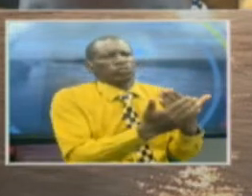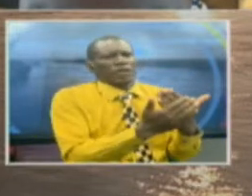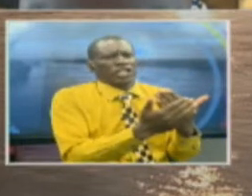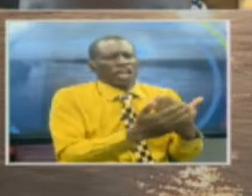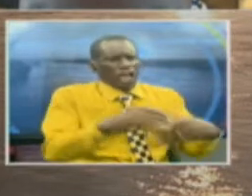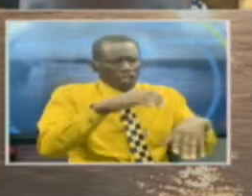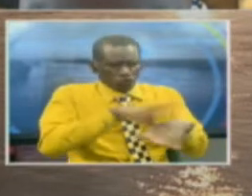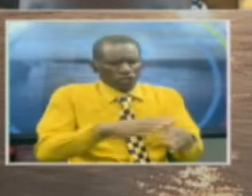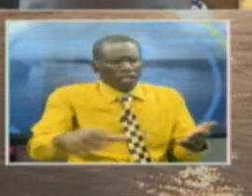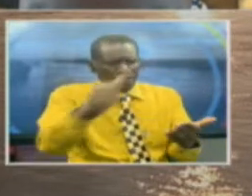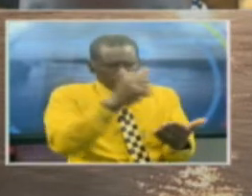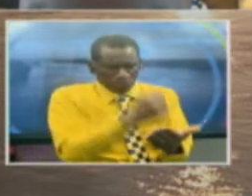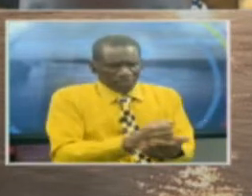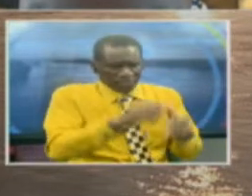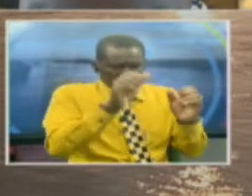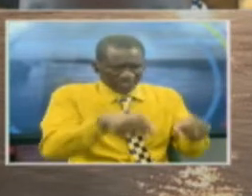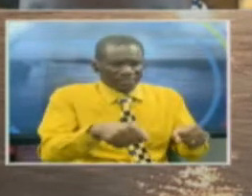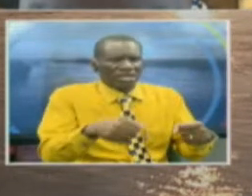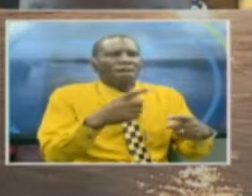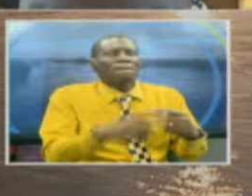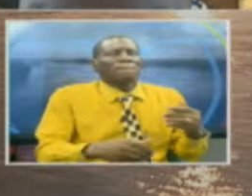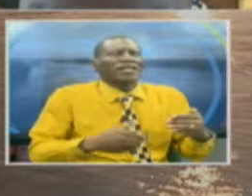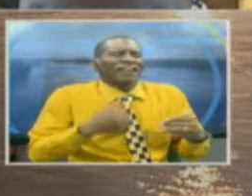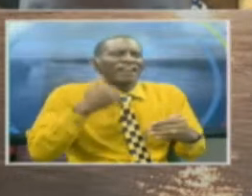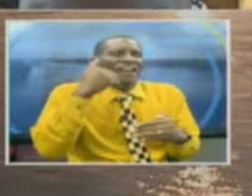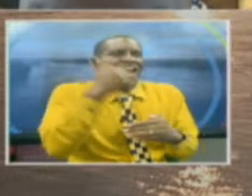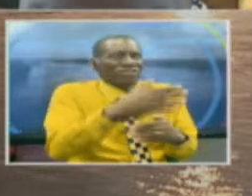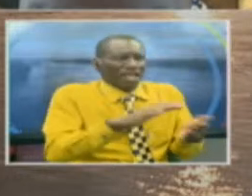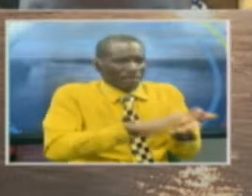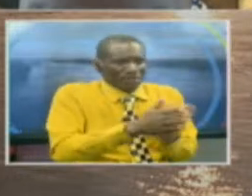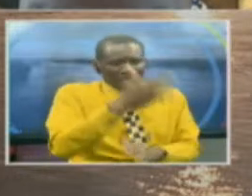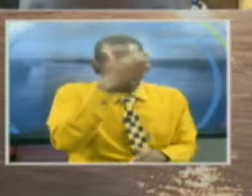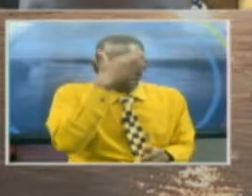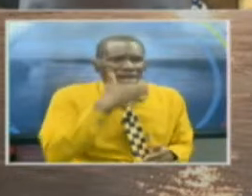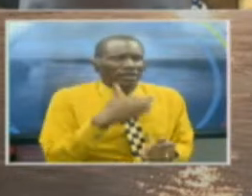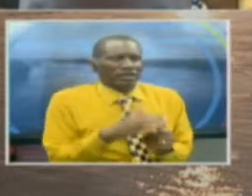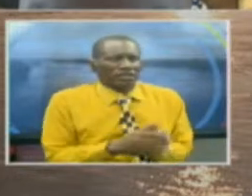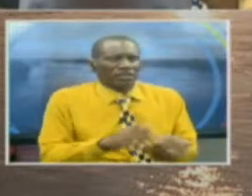job. But soon when I lost sight,